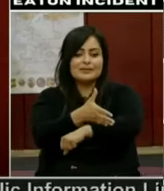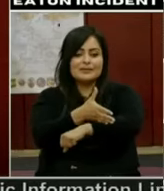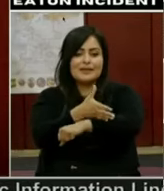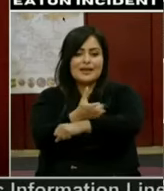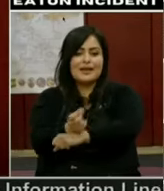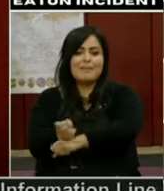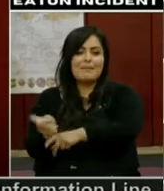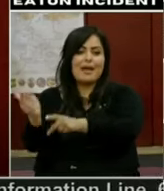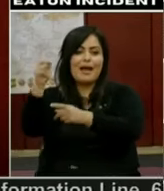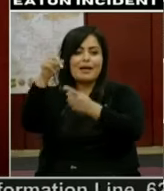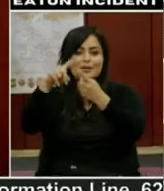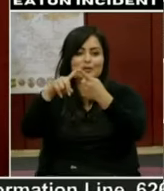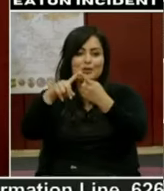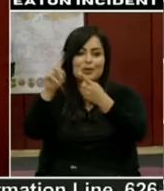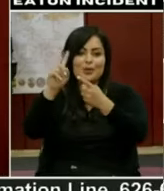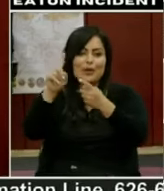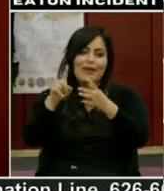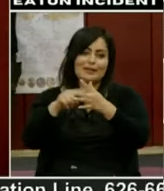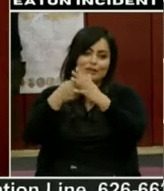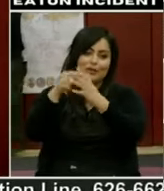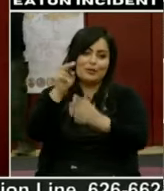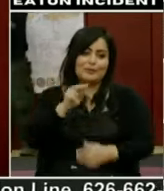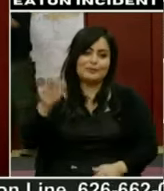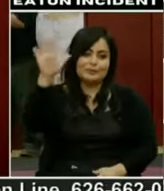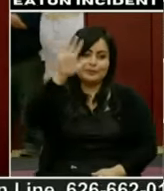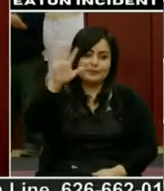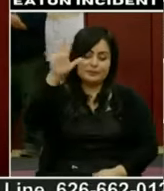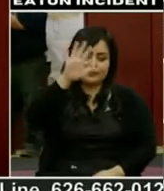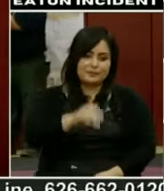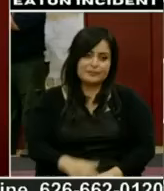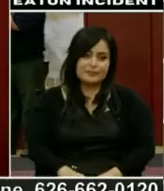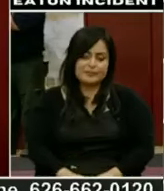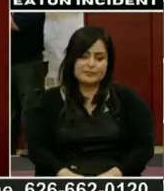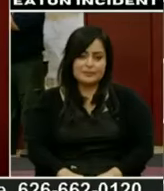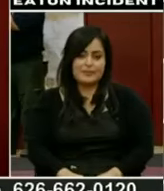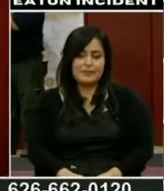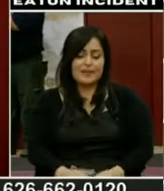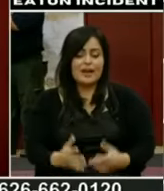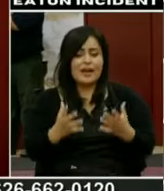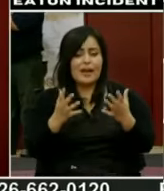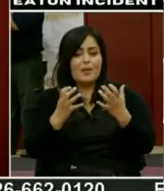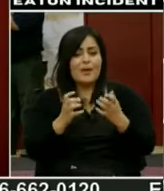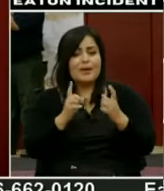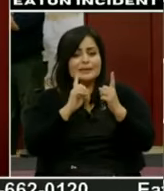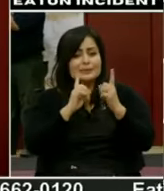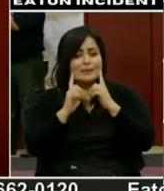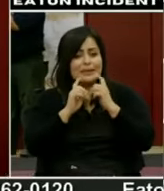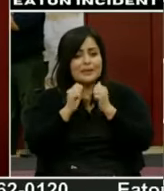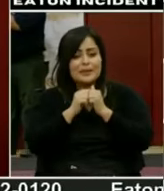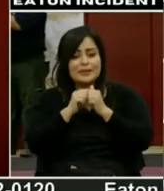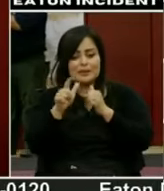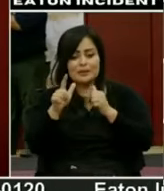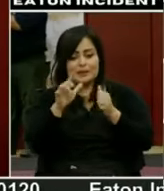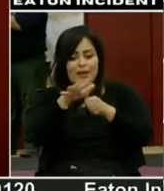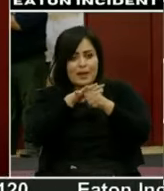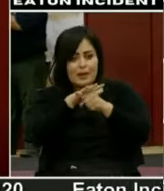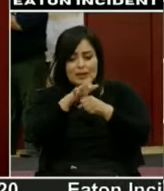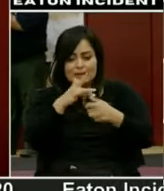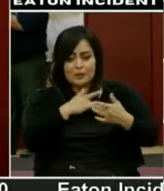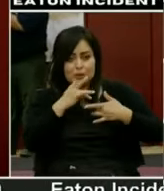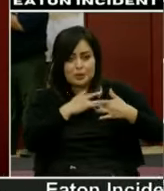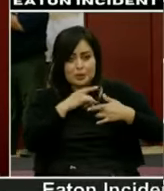back up to where I started. I want to just speak to these areas of concern that I spoke